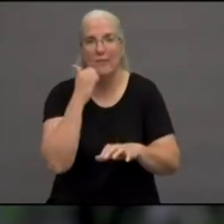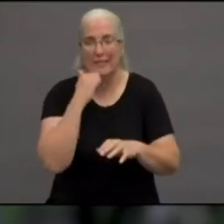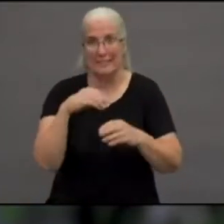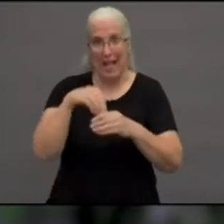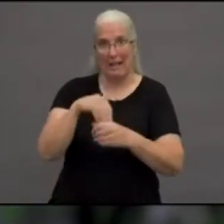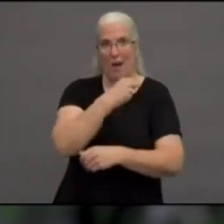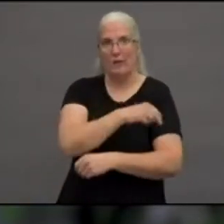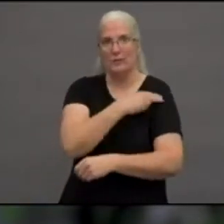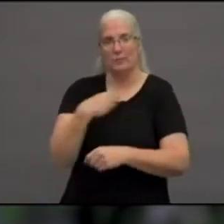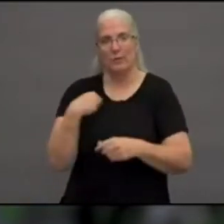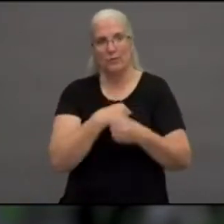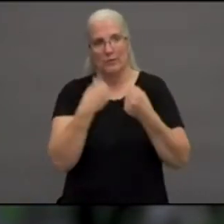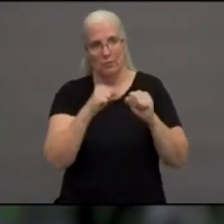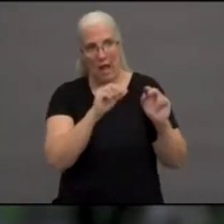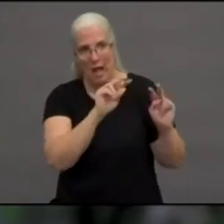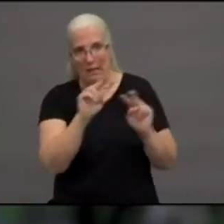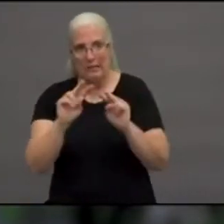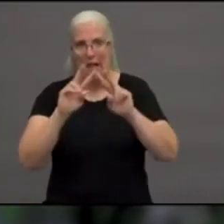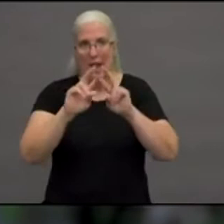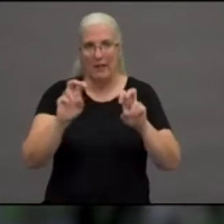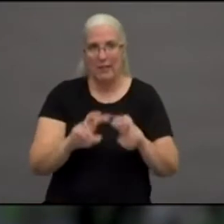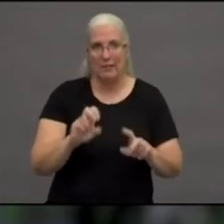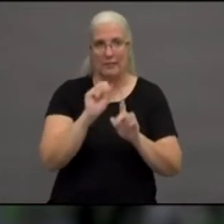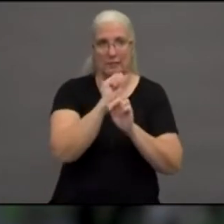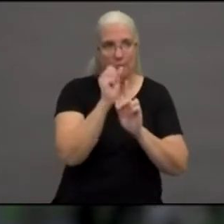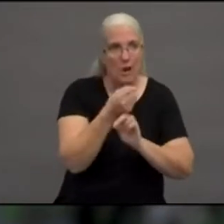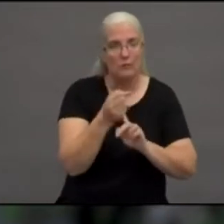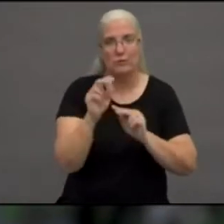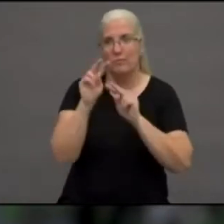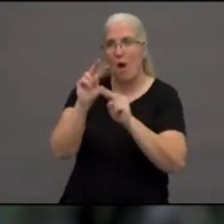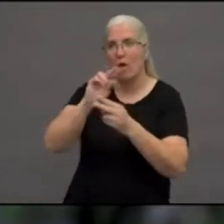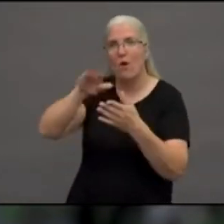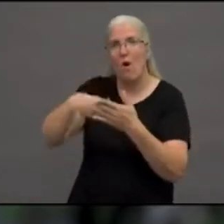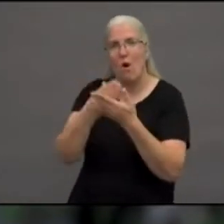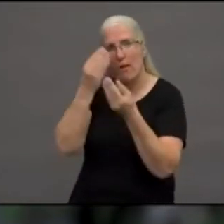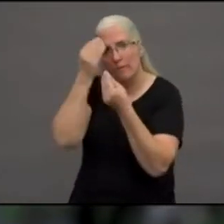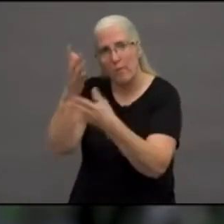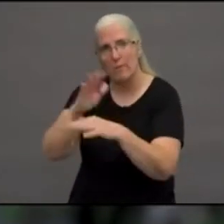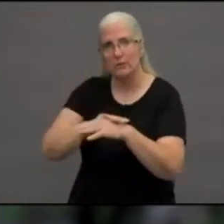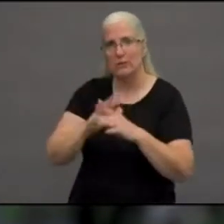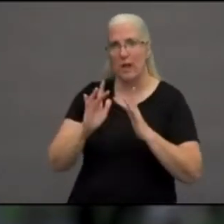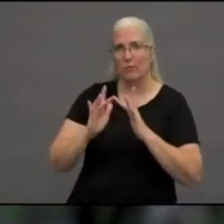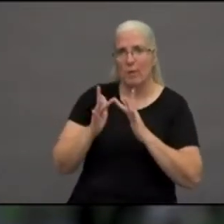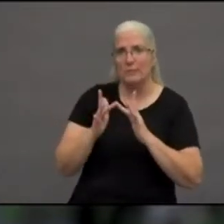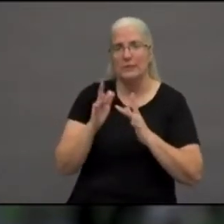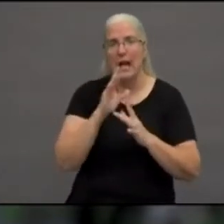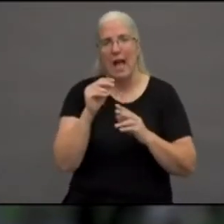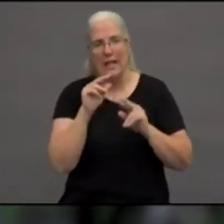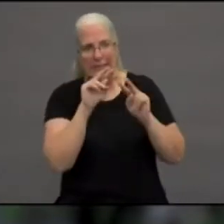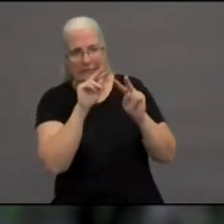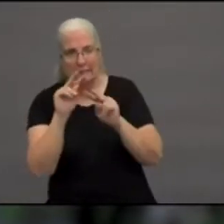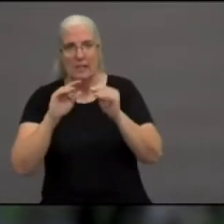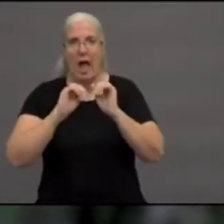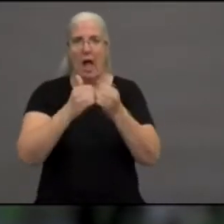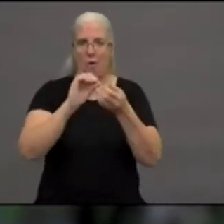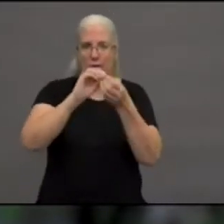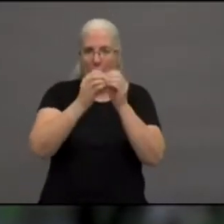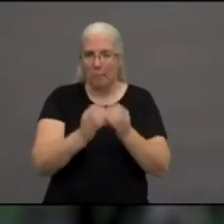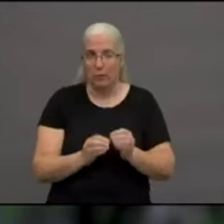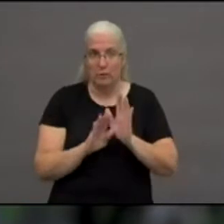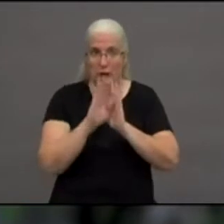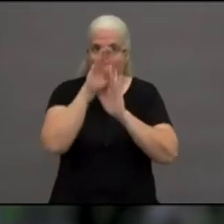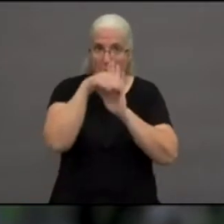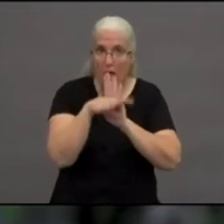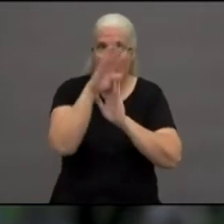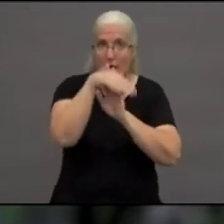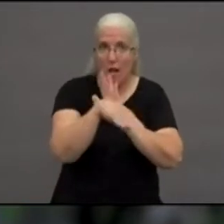all the dashboards, and looking at the trends up or down, and also our hospital capacity, our ventilators, our